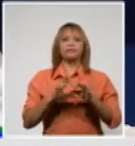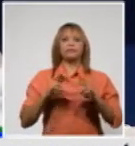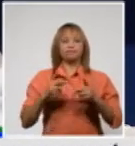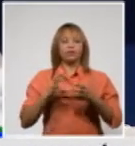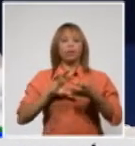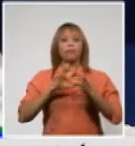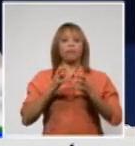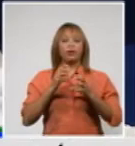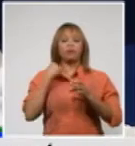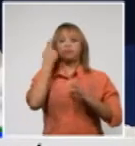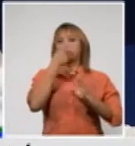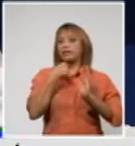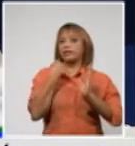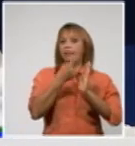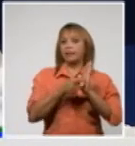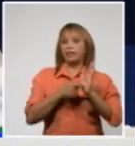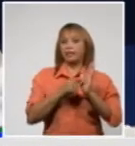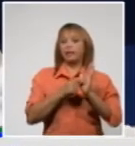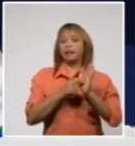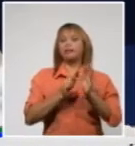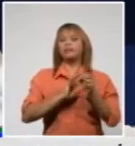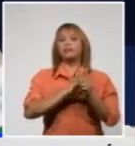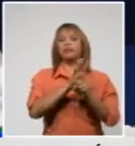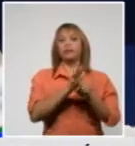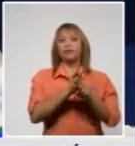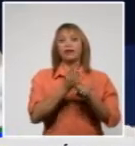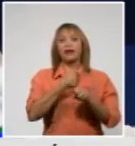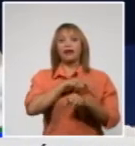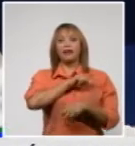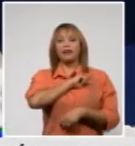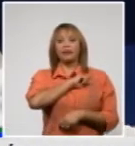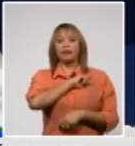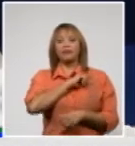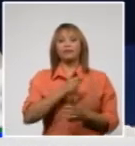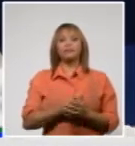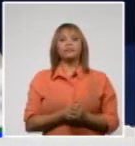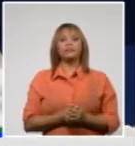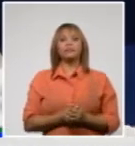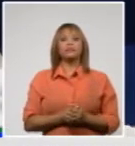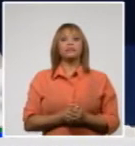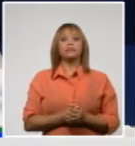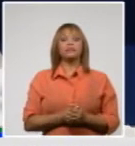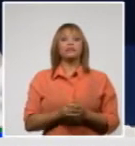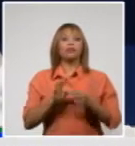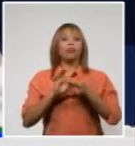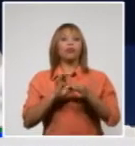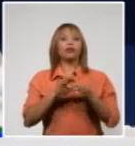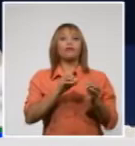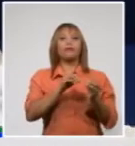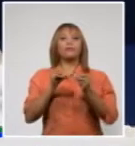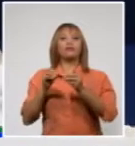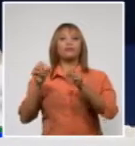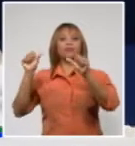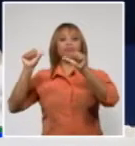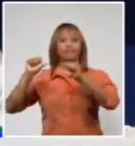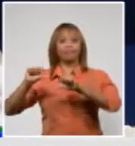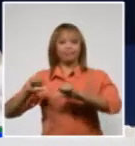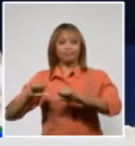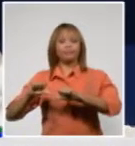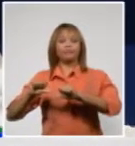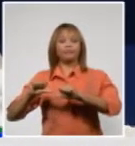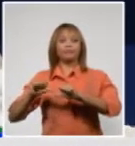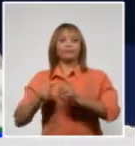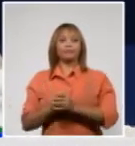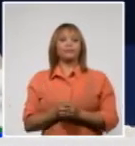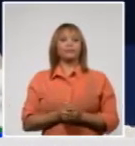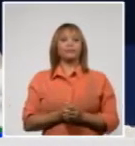17 reported as serious. I want to stress just how difficult this virus is to treat.